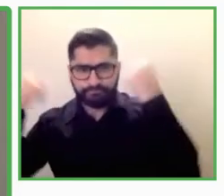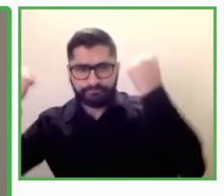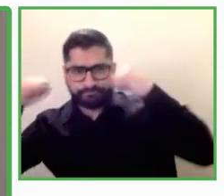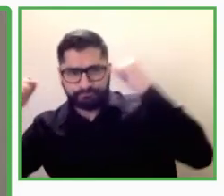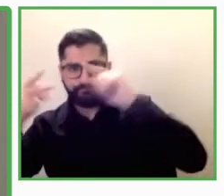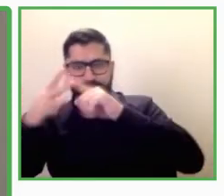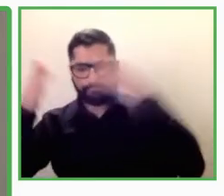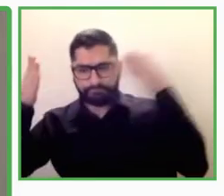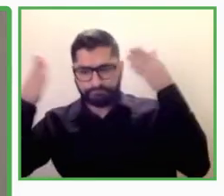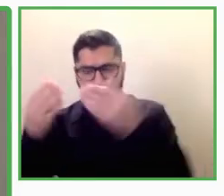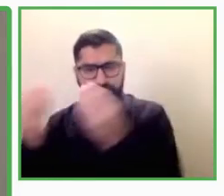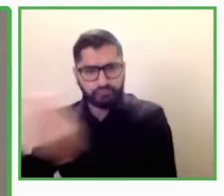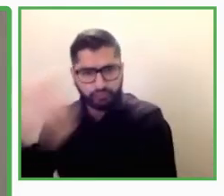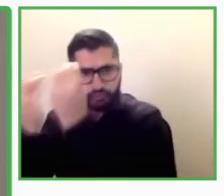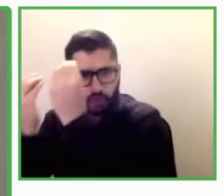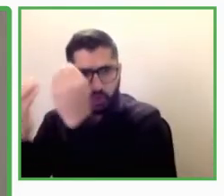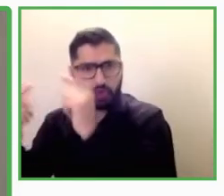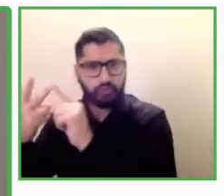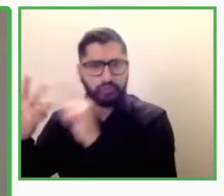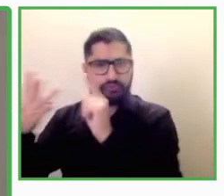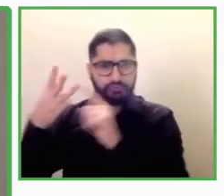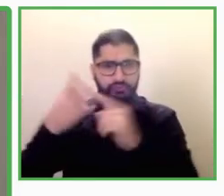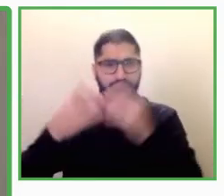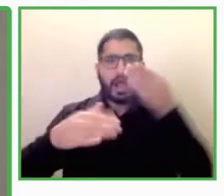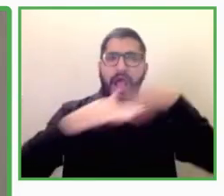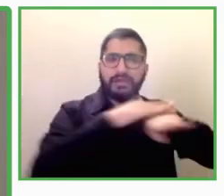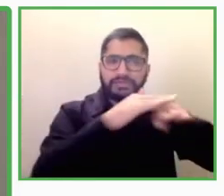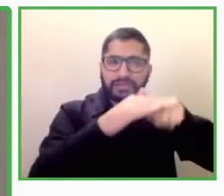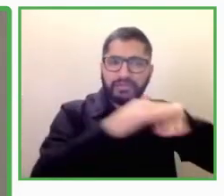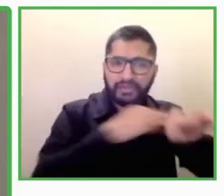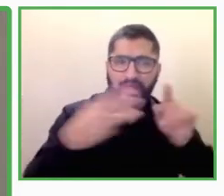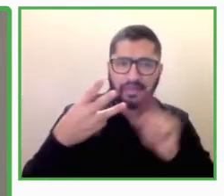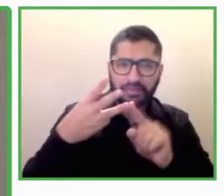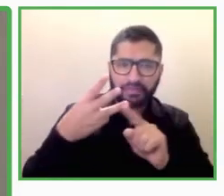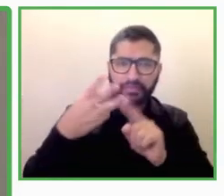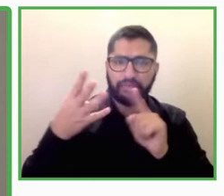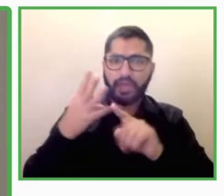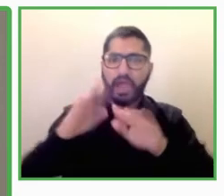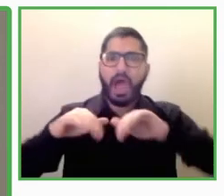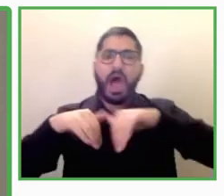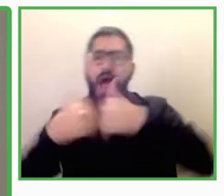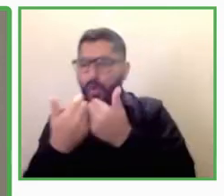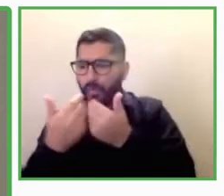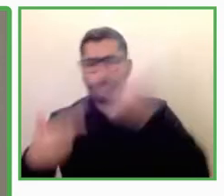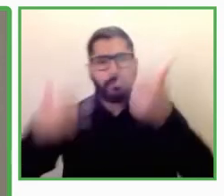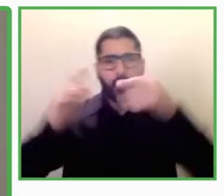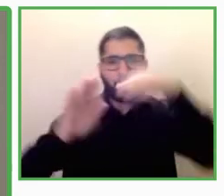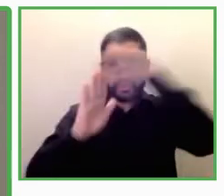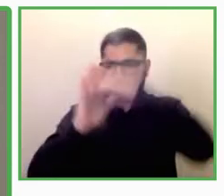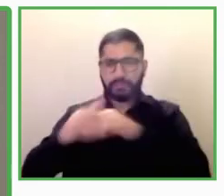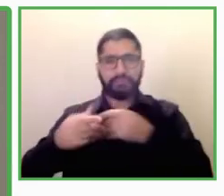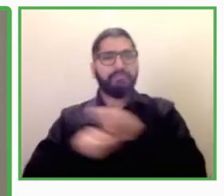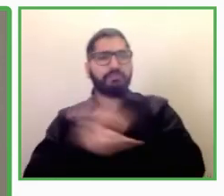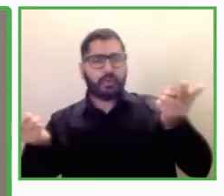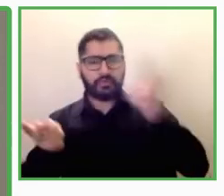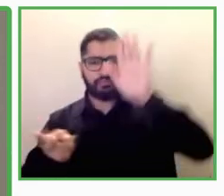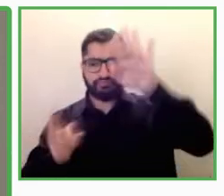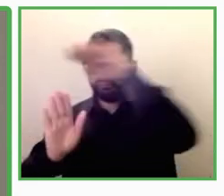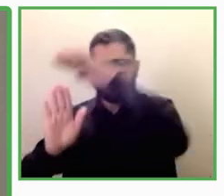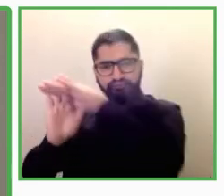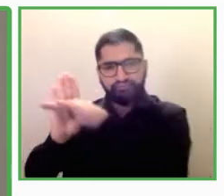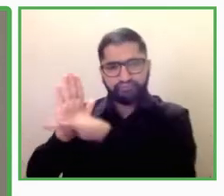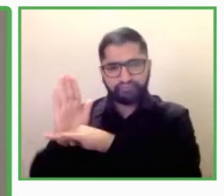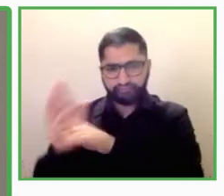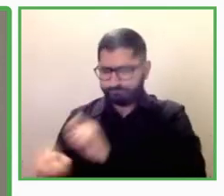of disabled people in the job place, and how public policies should adapt to fight against